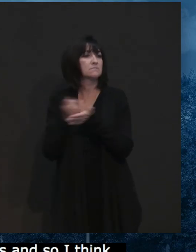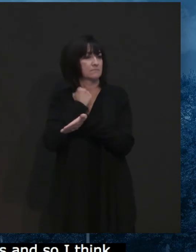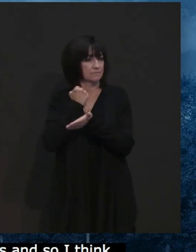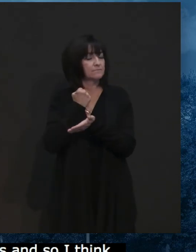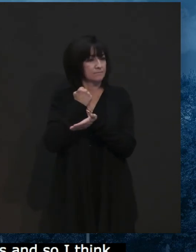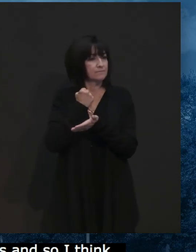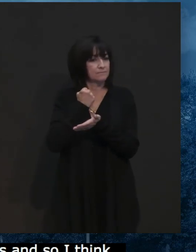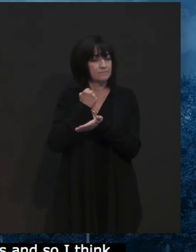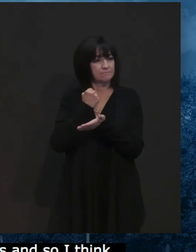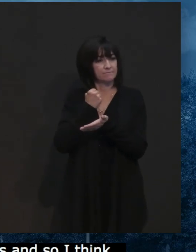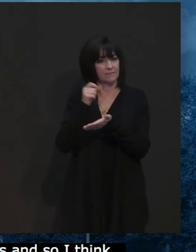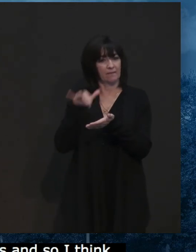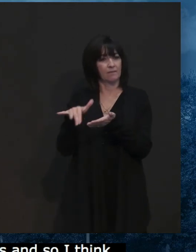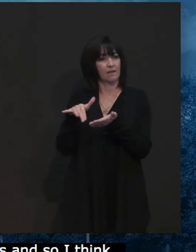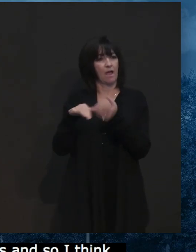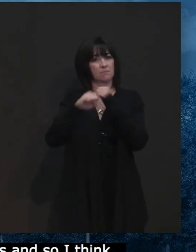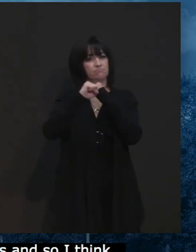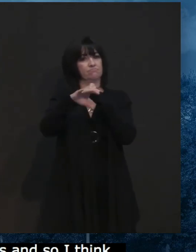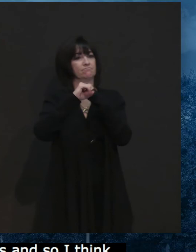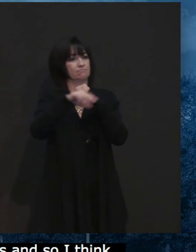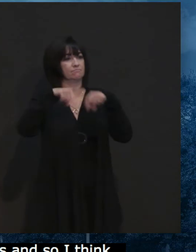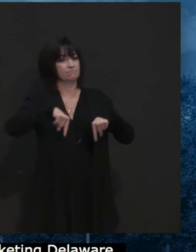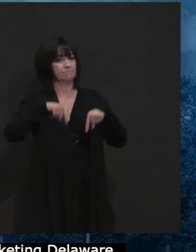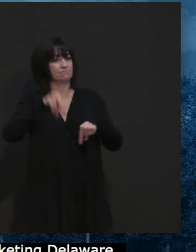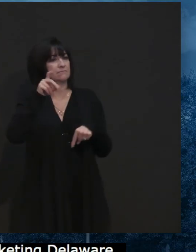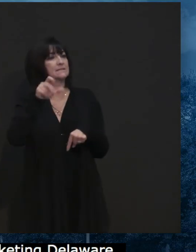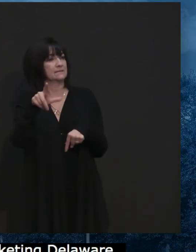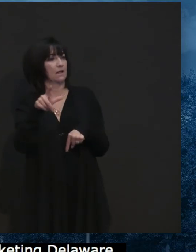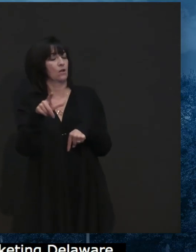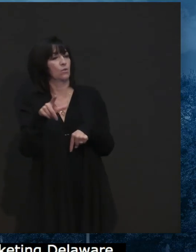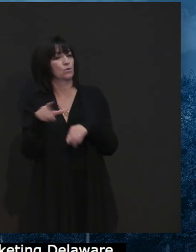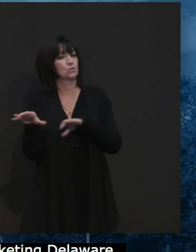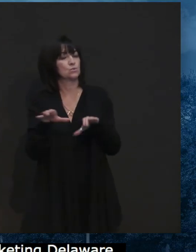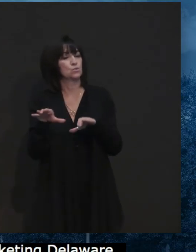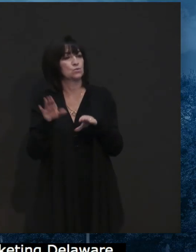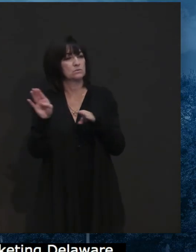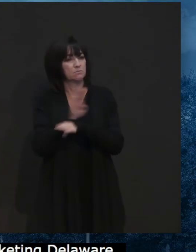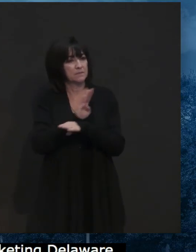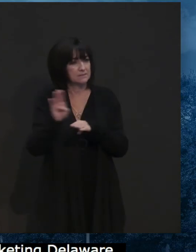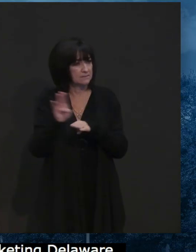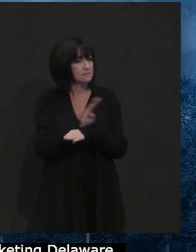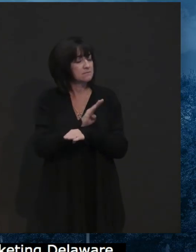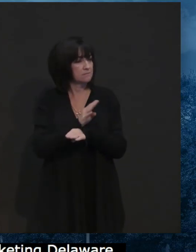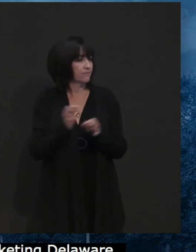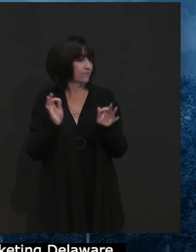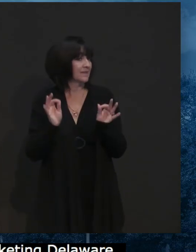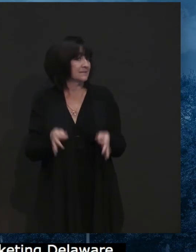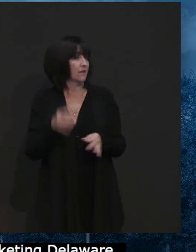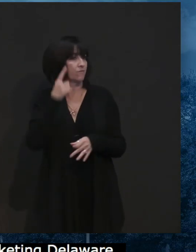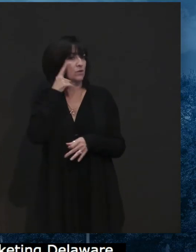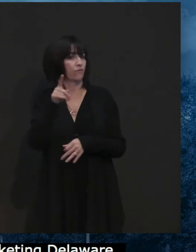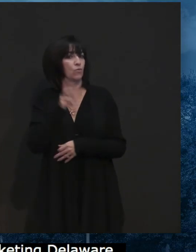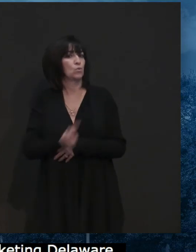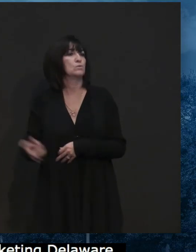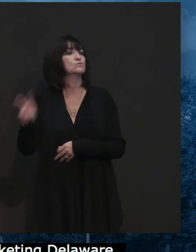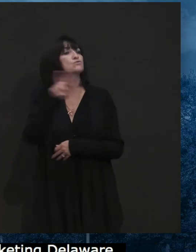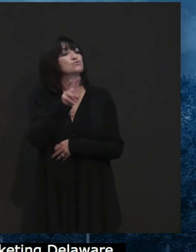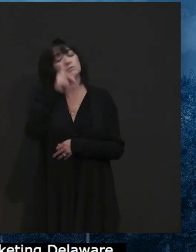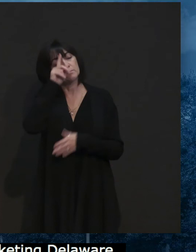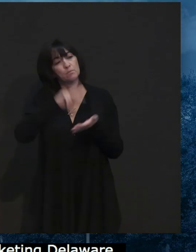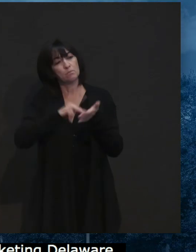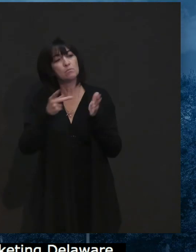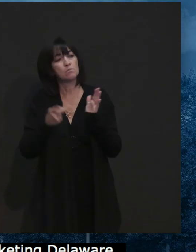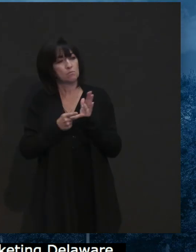marketing Delaware as a place to do business, and certainly for tourism purposes. It'll